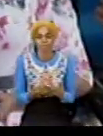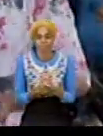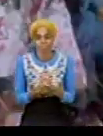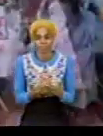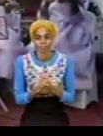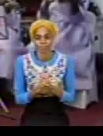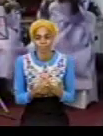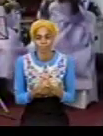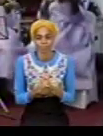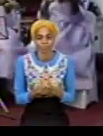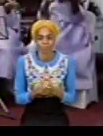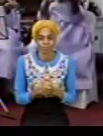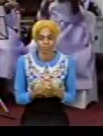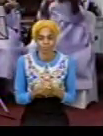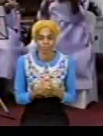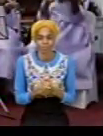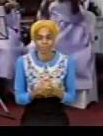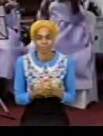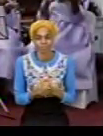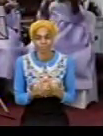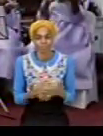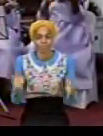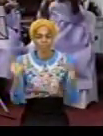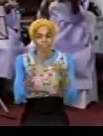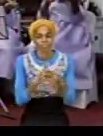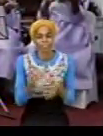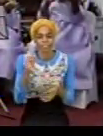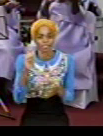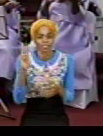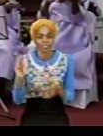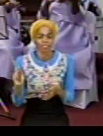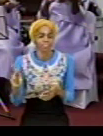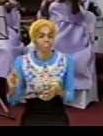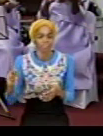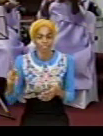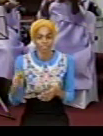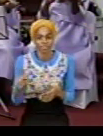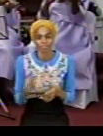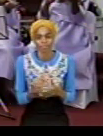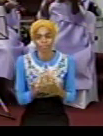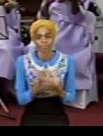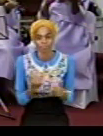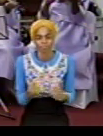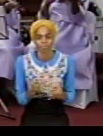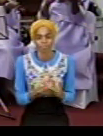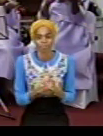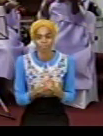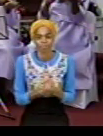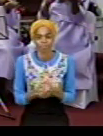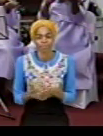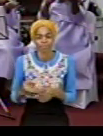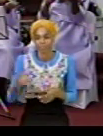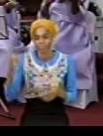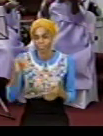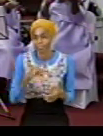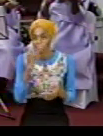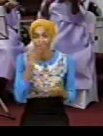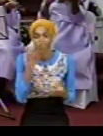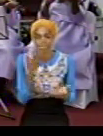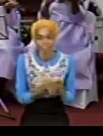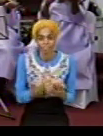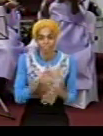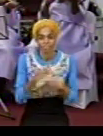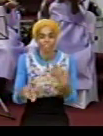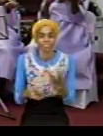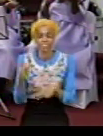Praise the Lord, church. Hallelujah. It might be an overused cliche, but God is good all the time. And all